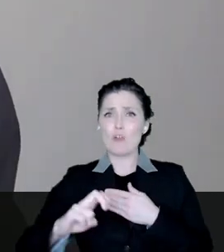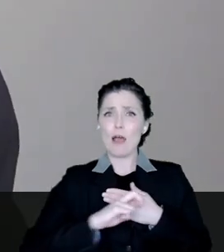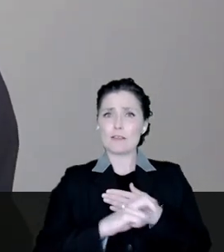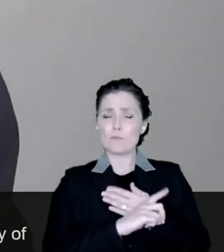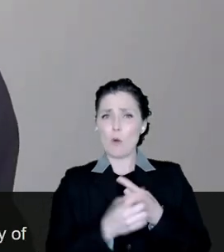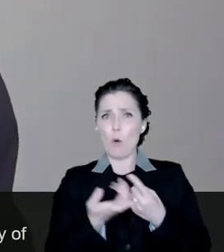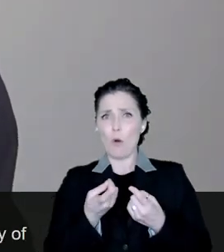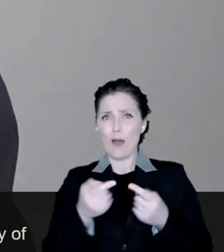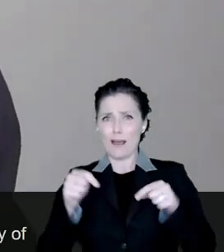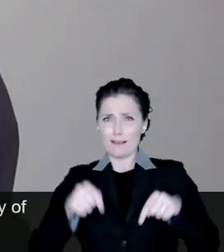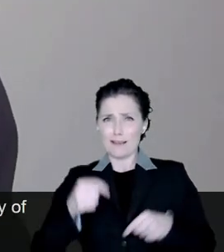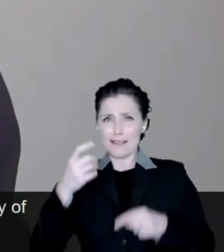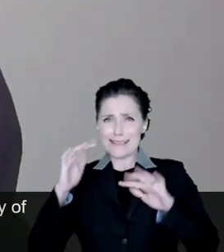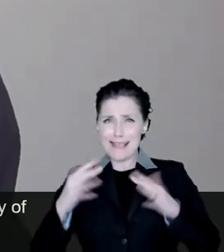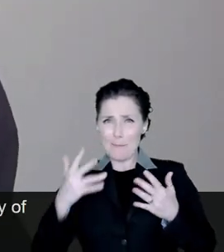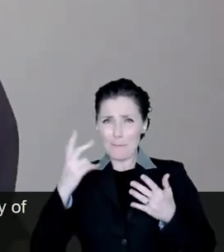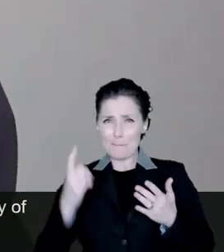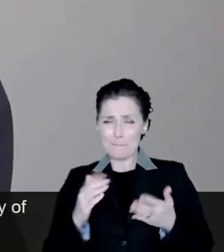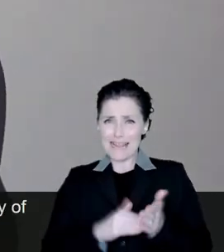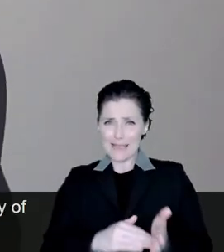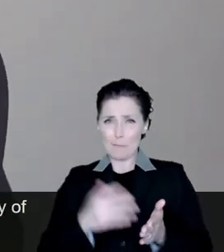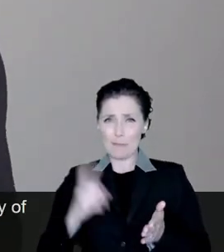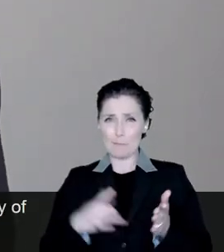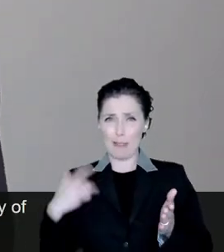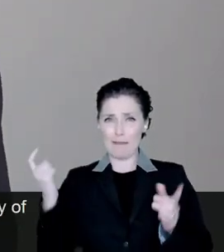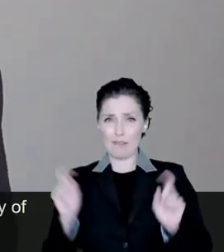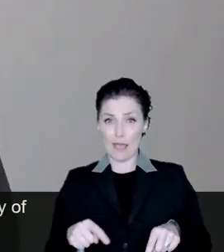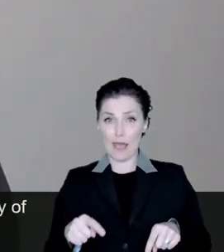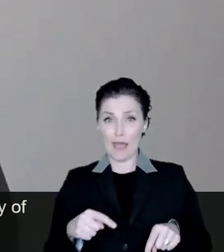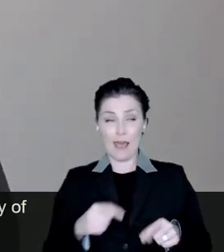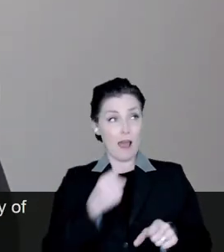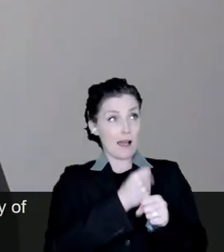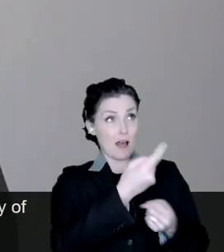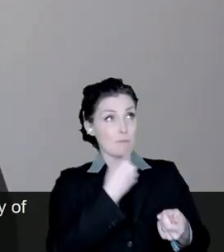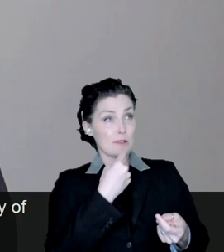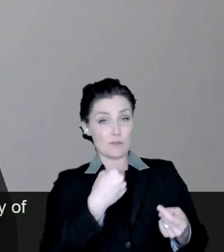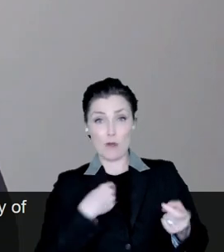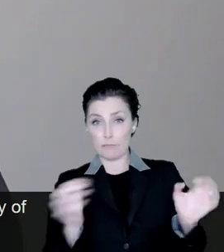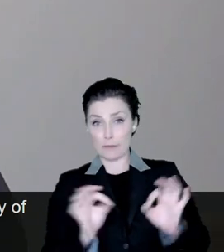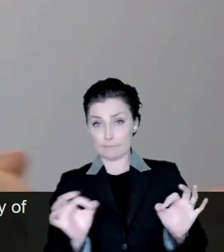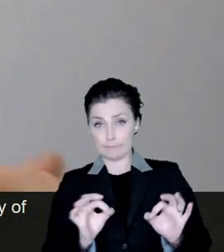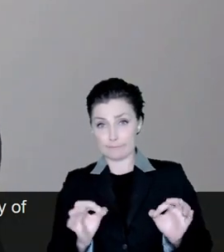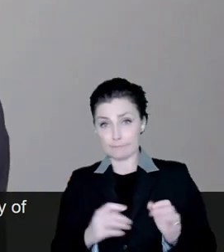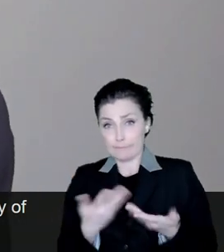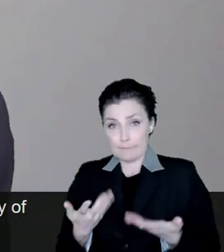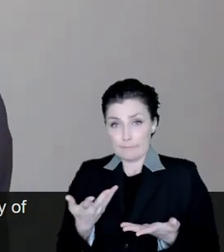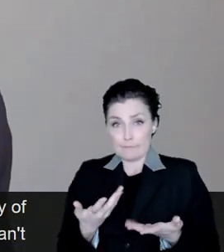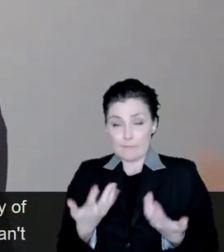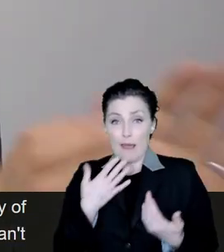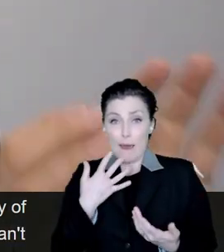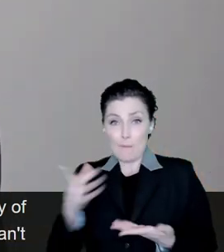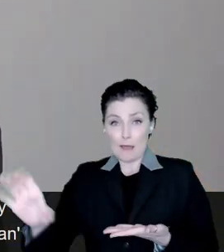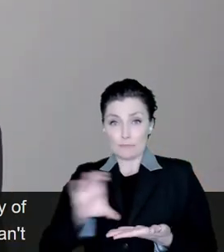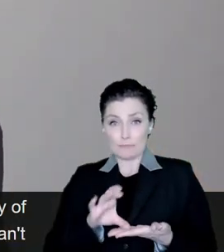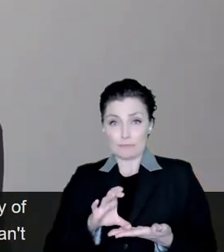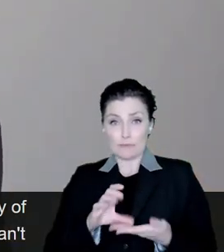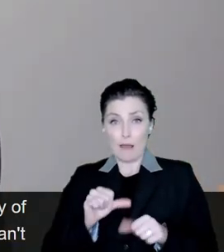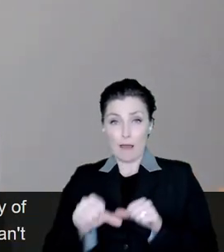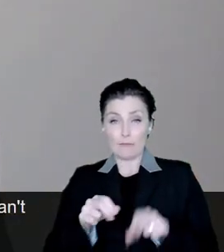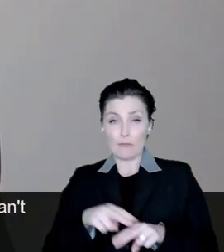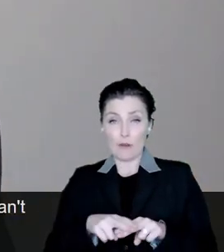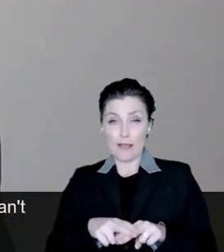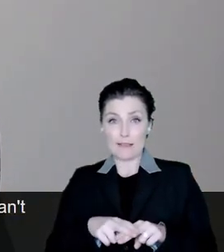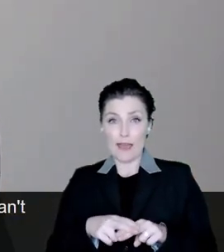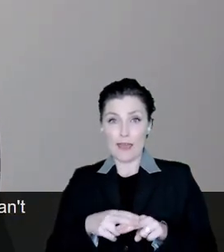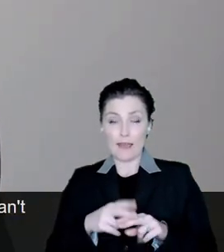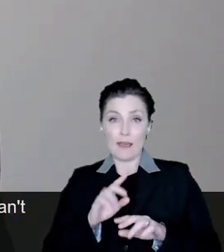told me how much money we're going to get after Friday, I can't invest in more step-free access stations on the underground. We've paused the